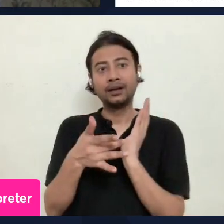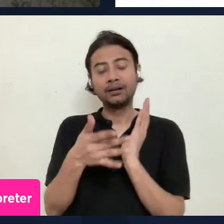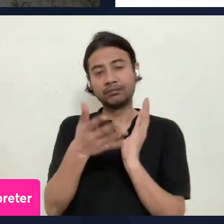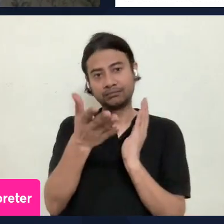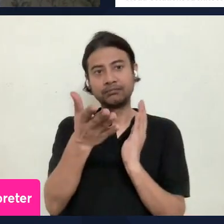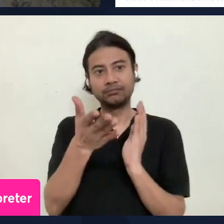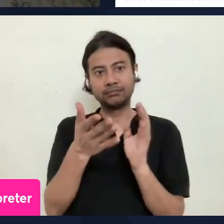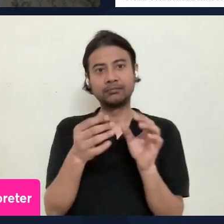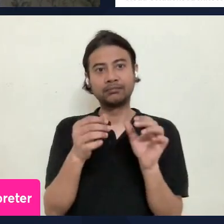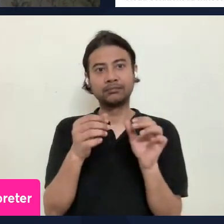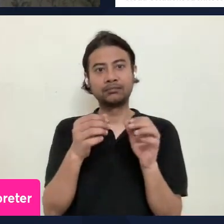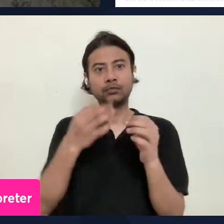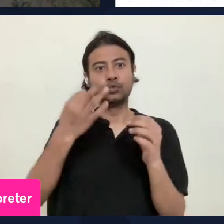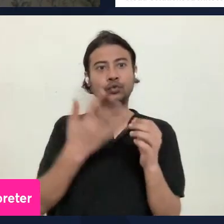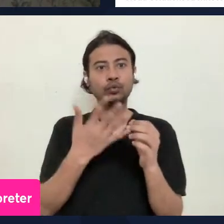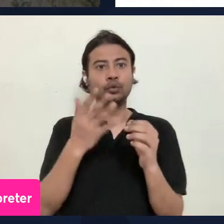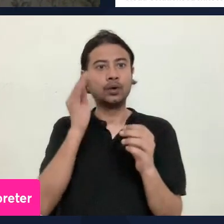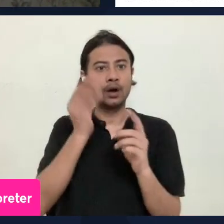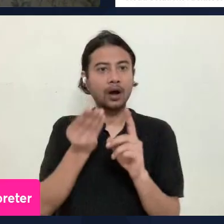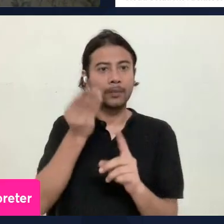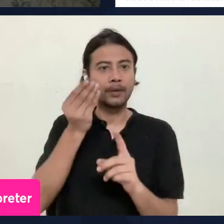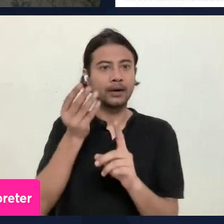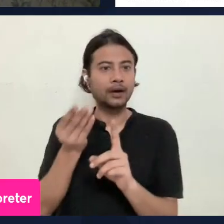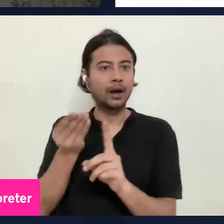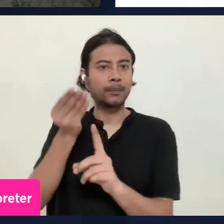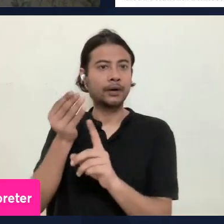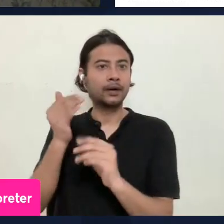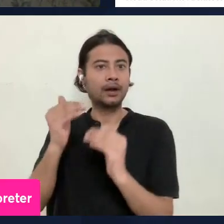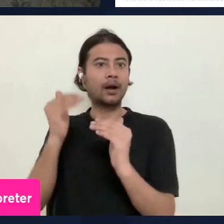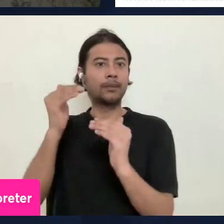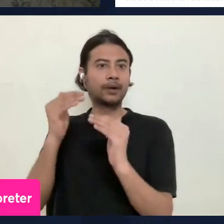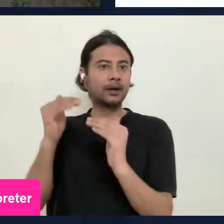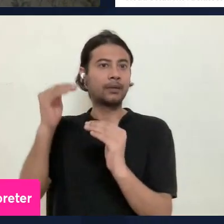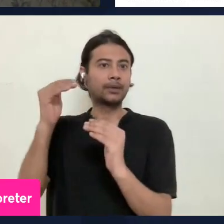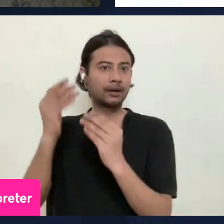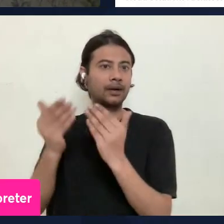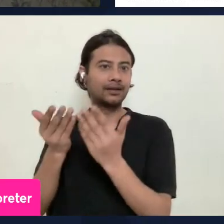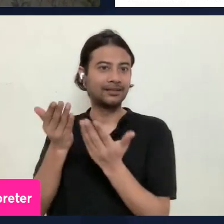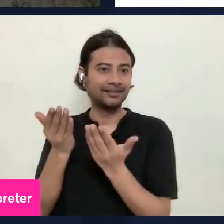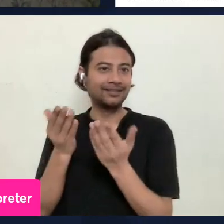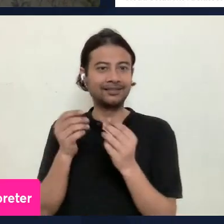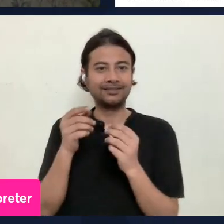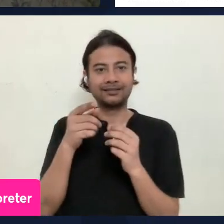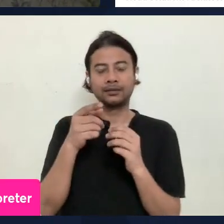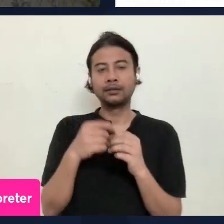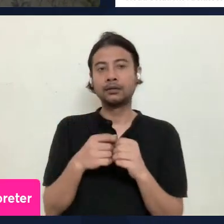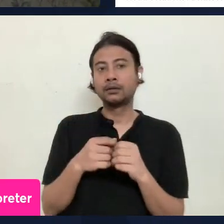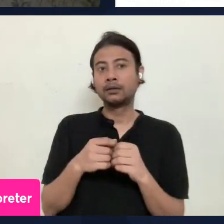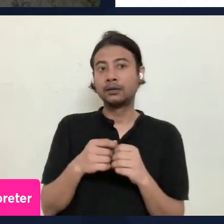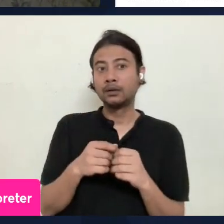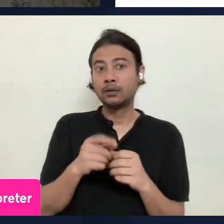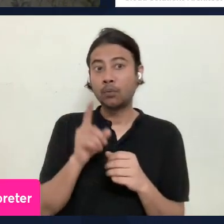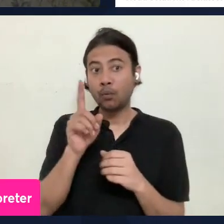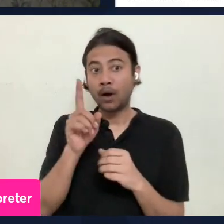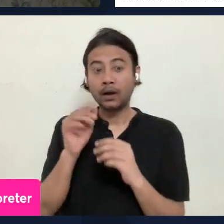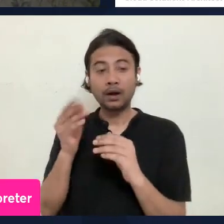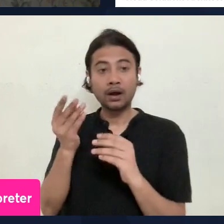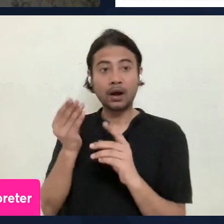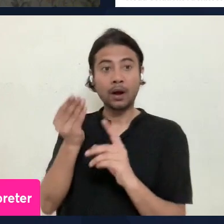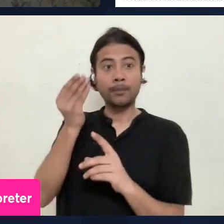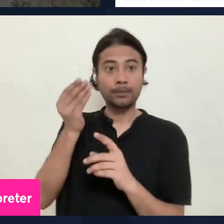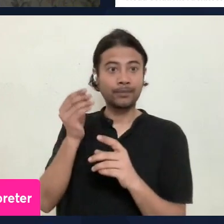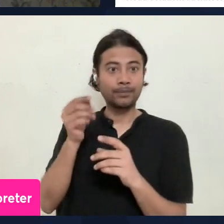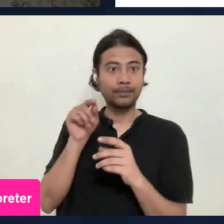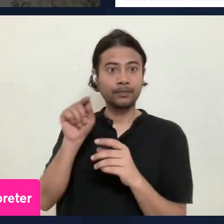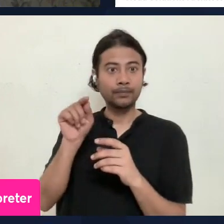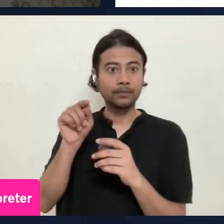updates in the area of Azure NetApp Files, and one of those being flexible service levels. So would you like